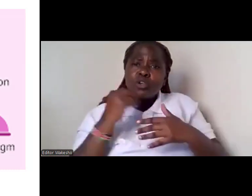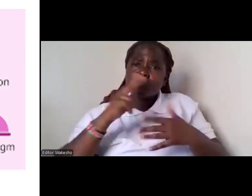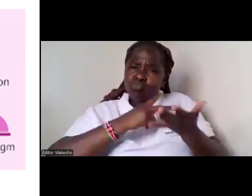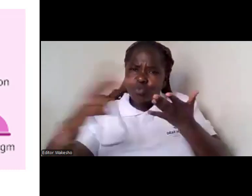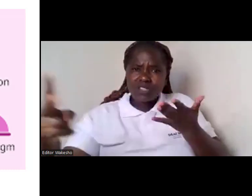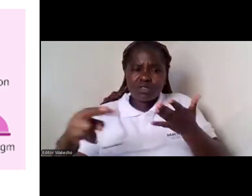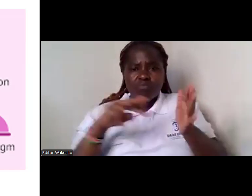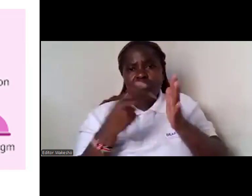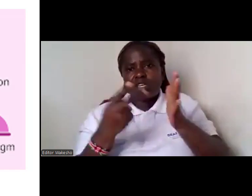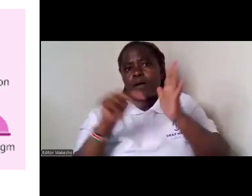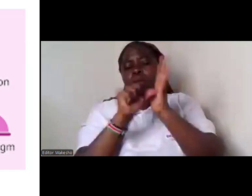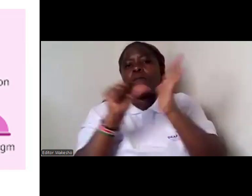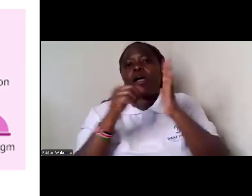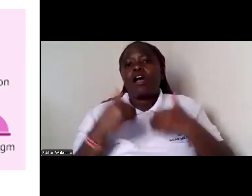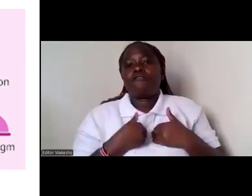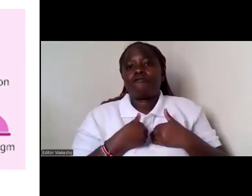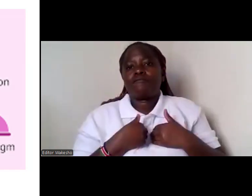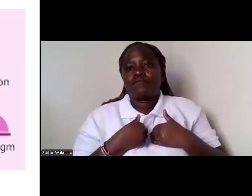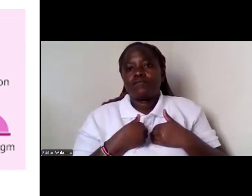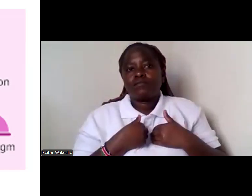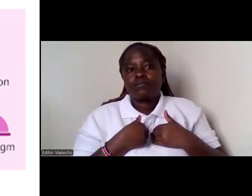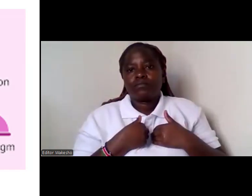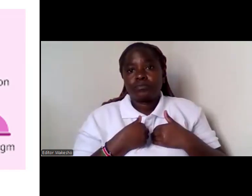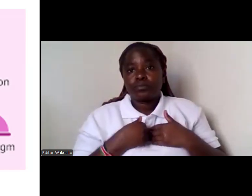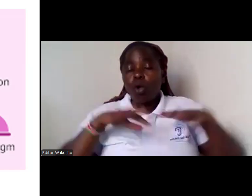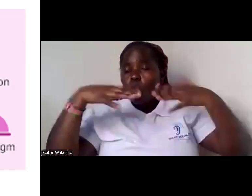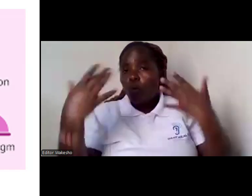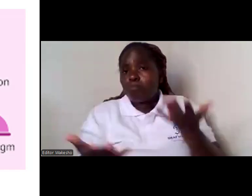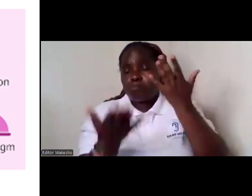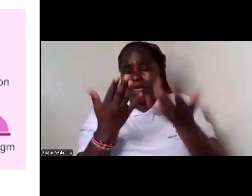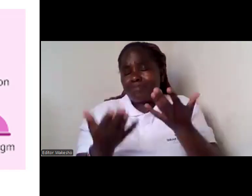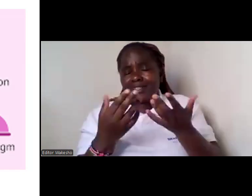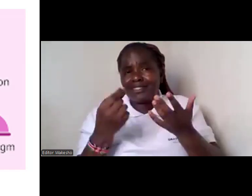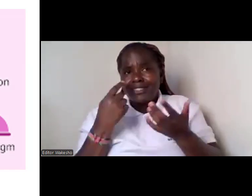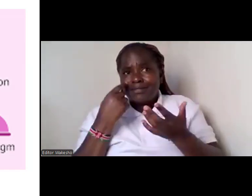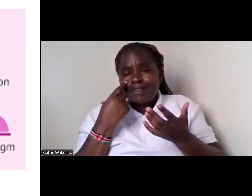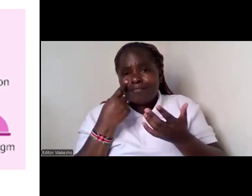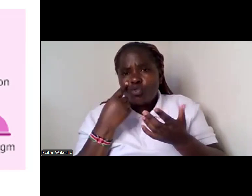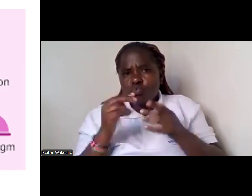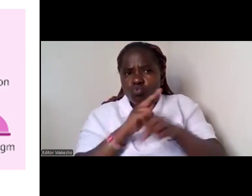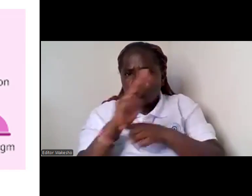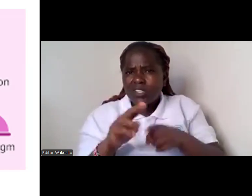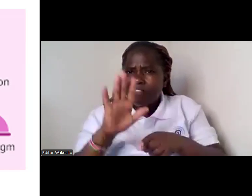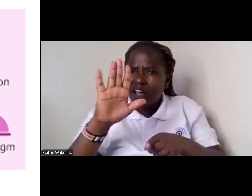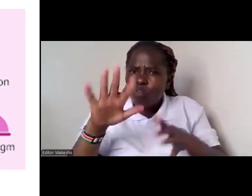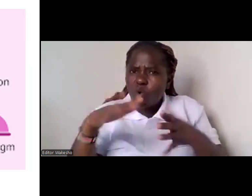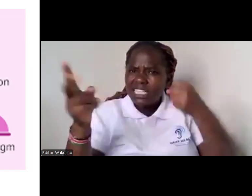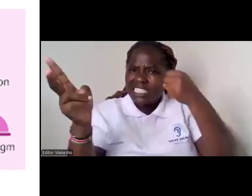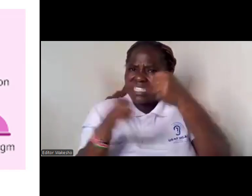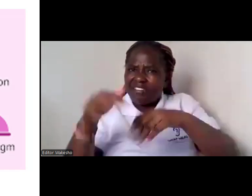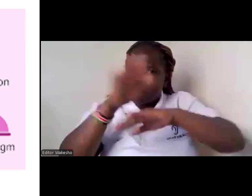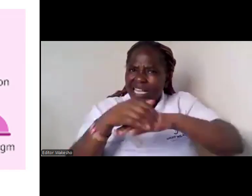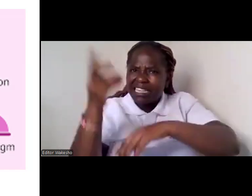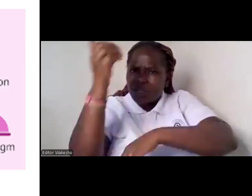That's abnormal. Or if you notice you're using 5, 6, 7 pads per day,